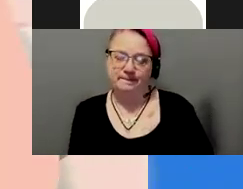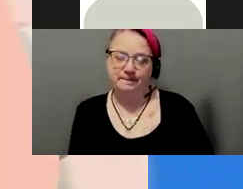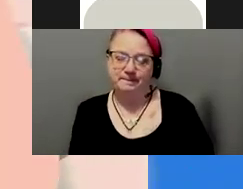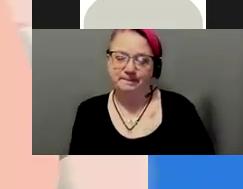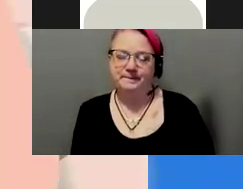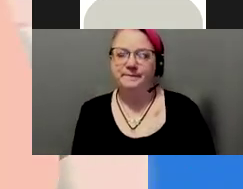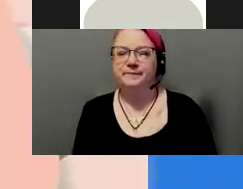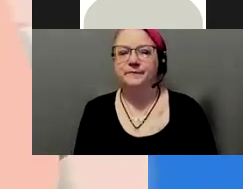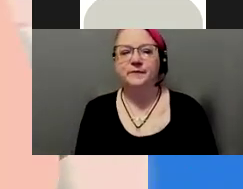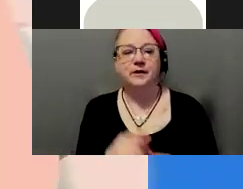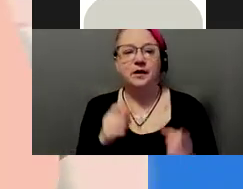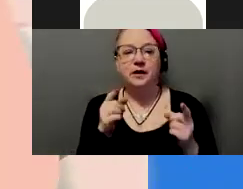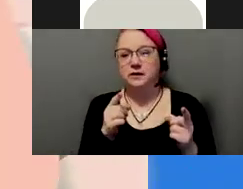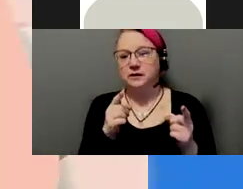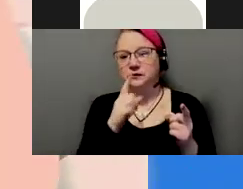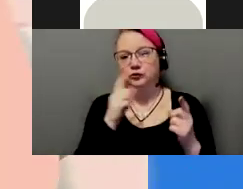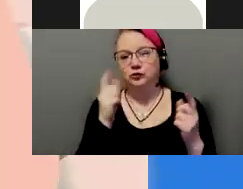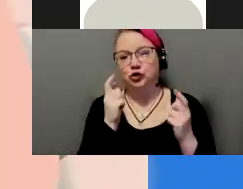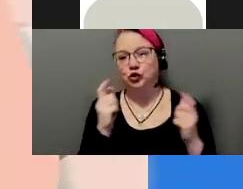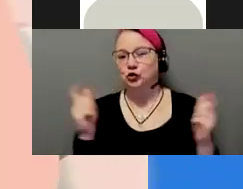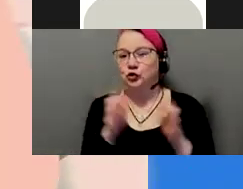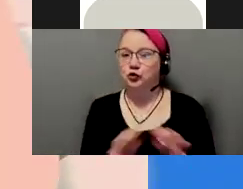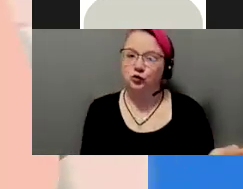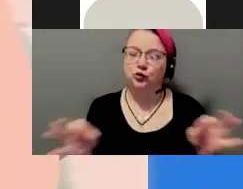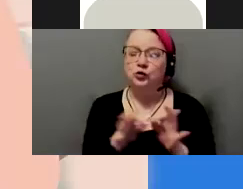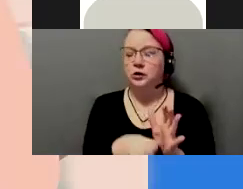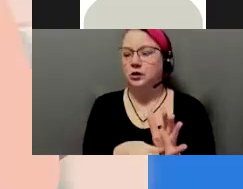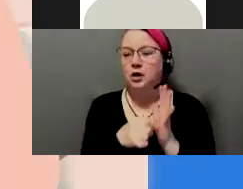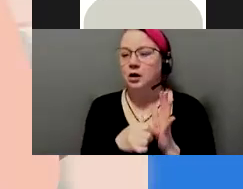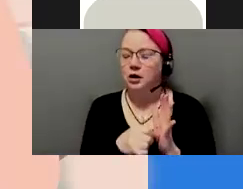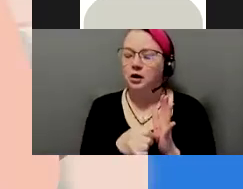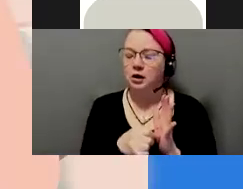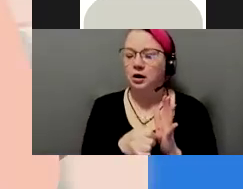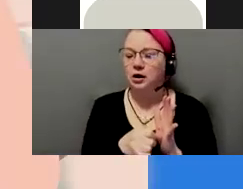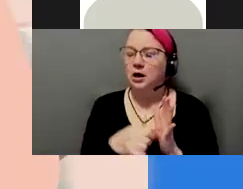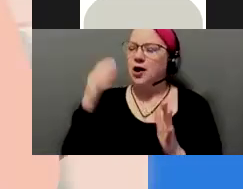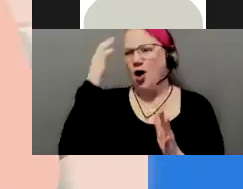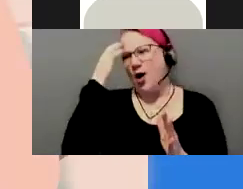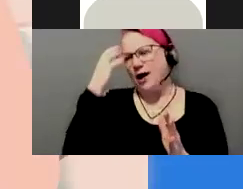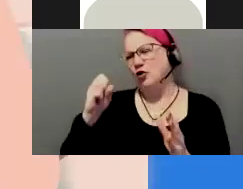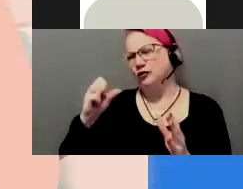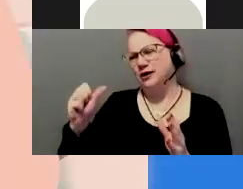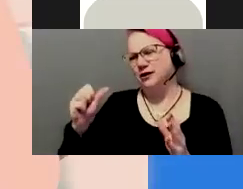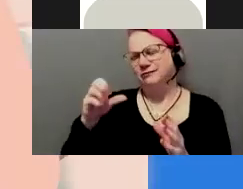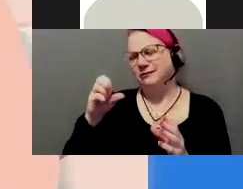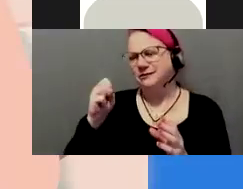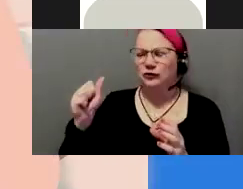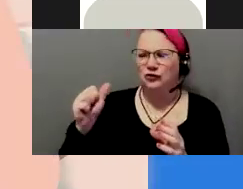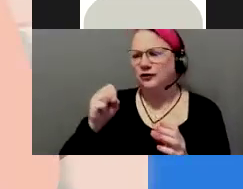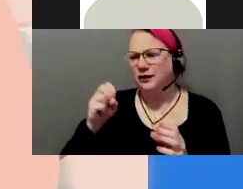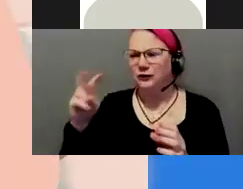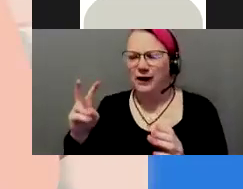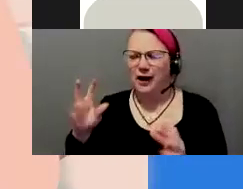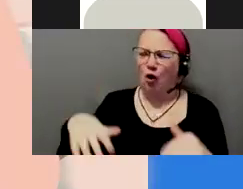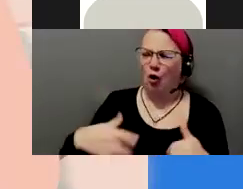I think this piece is huge for us because it highlights why we can't just say, I know about sexual violence, so I'm prepared to serve image-based